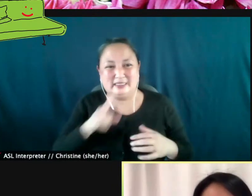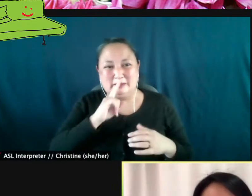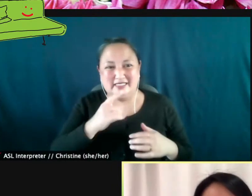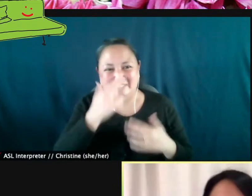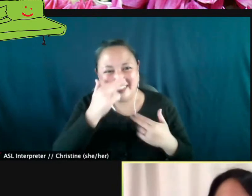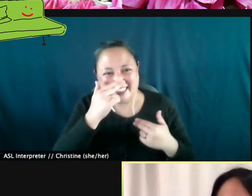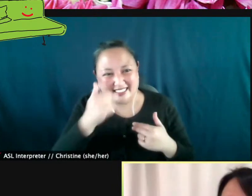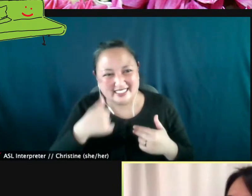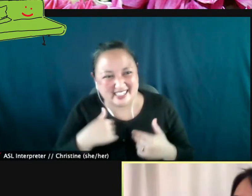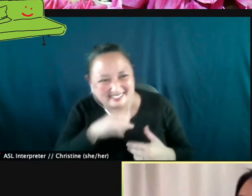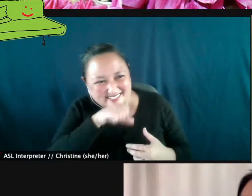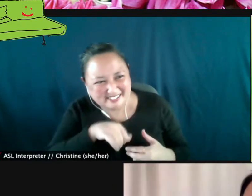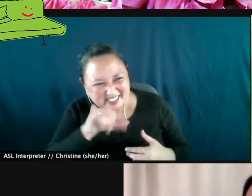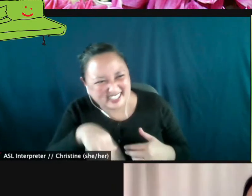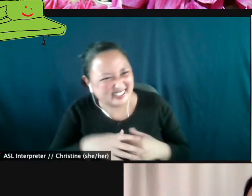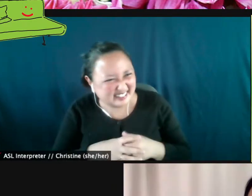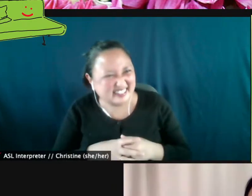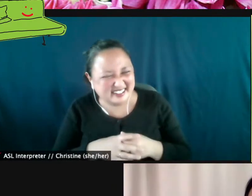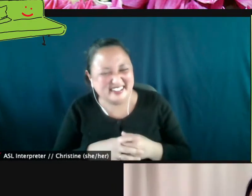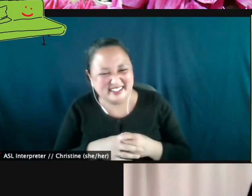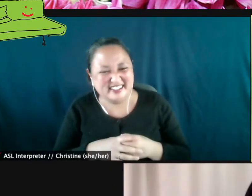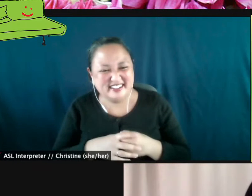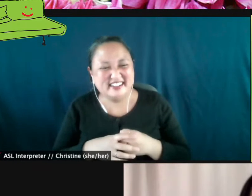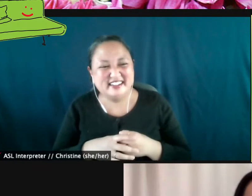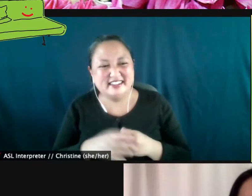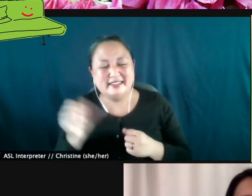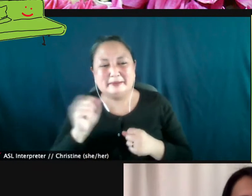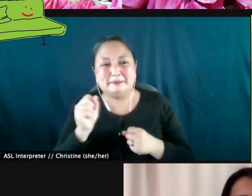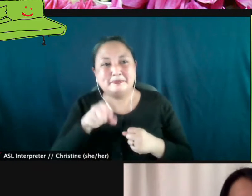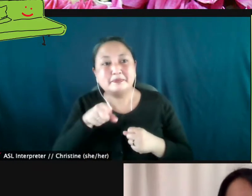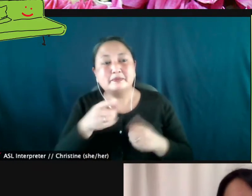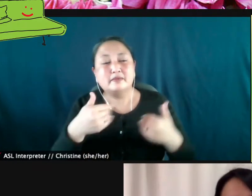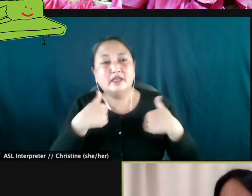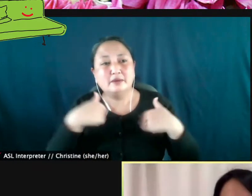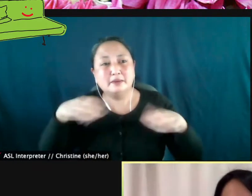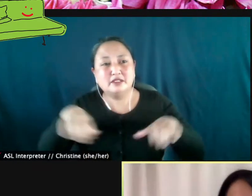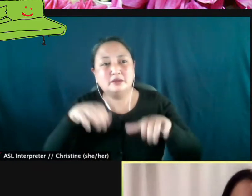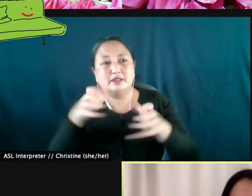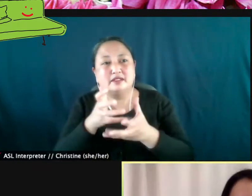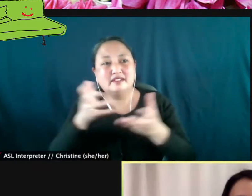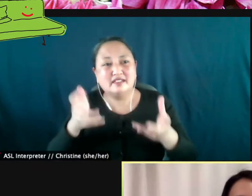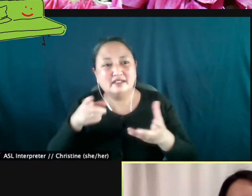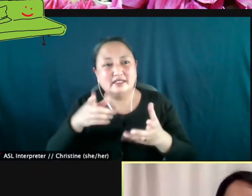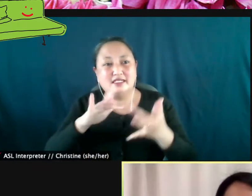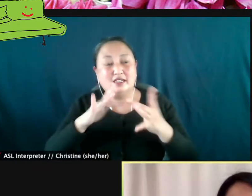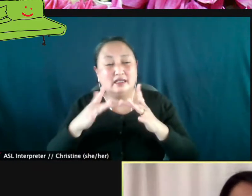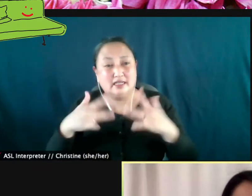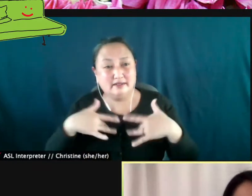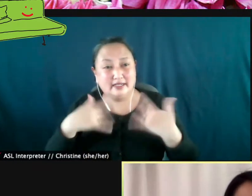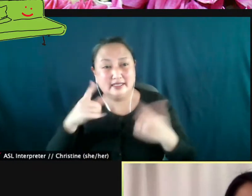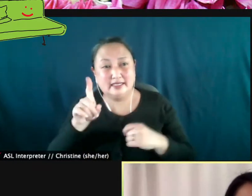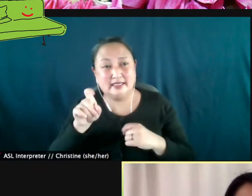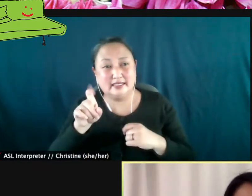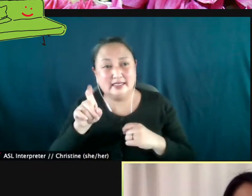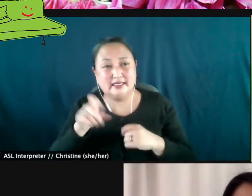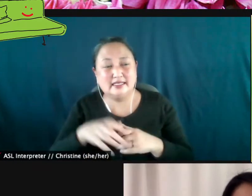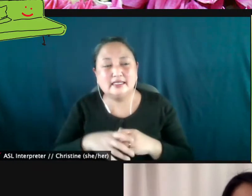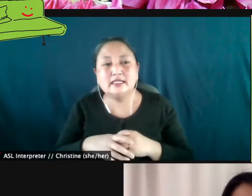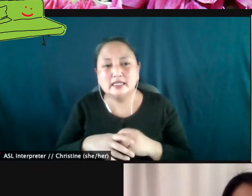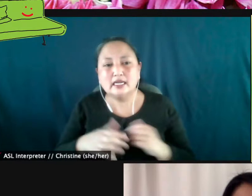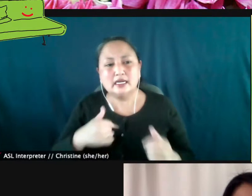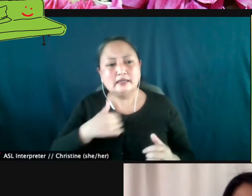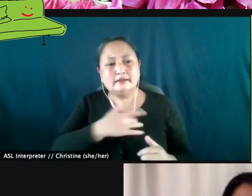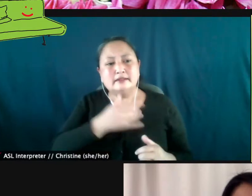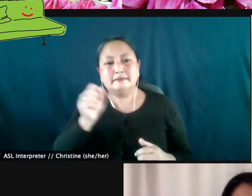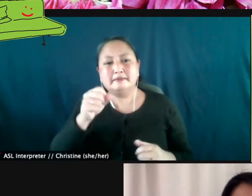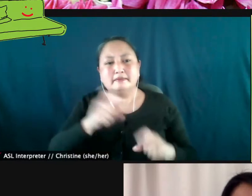funny. I kind of love that. Yeah. Have you been doing a lot of these virtual events? I think